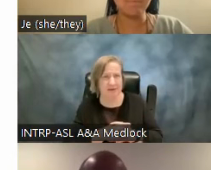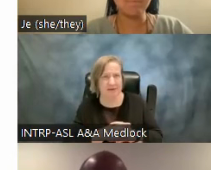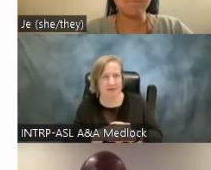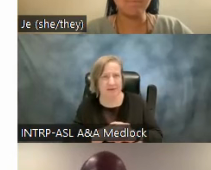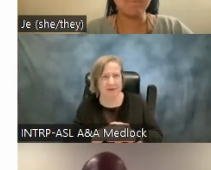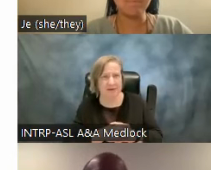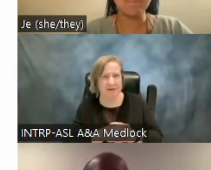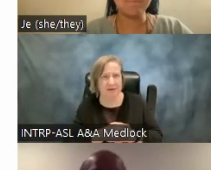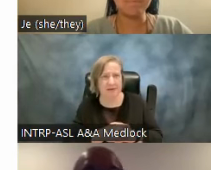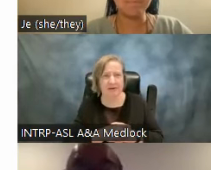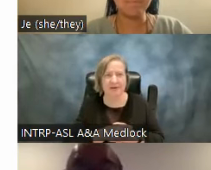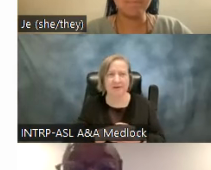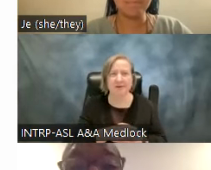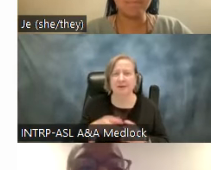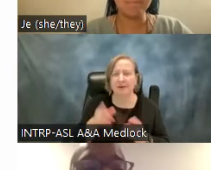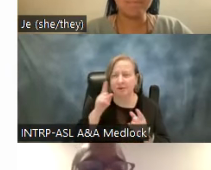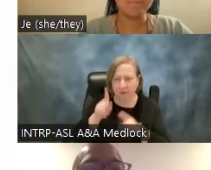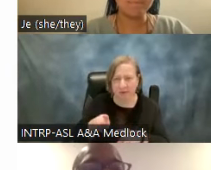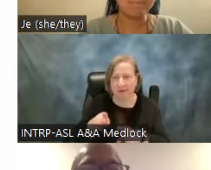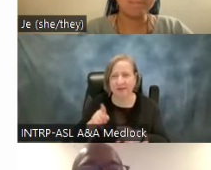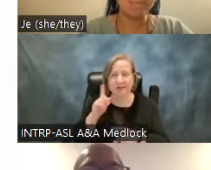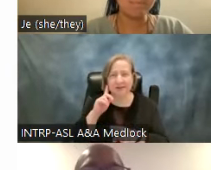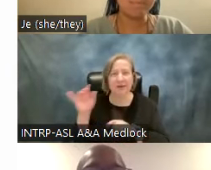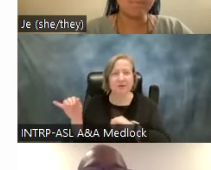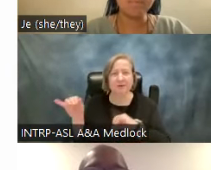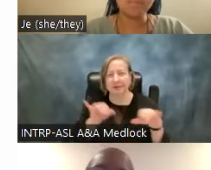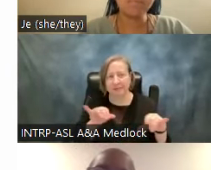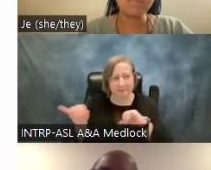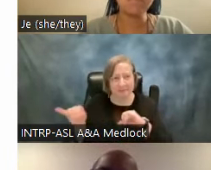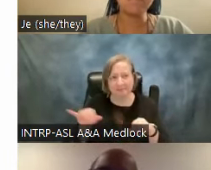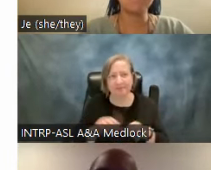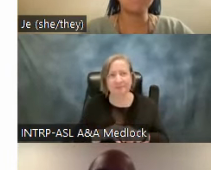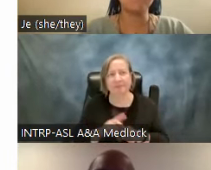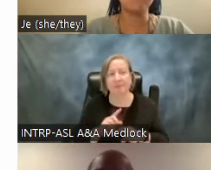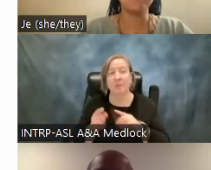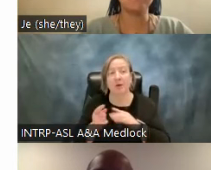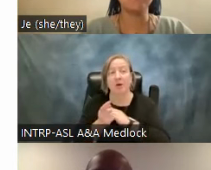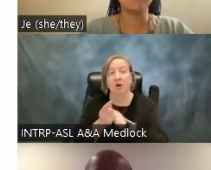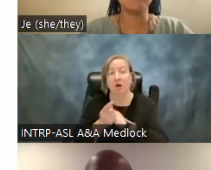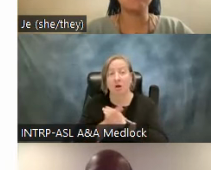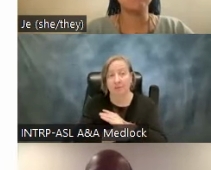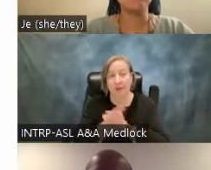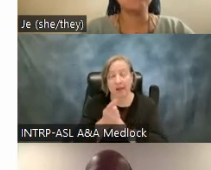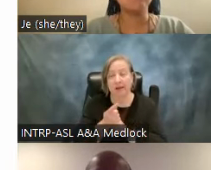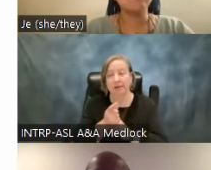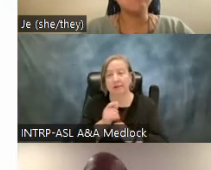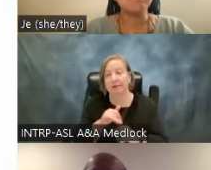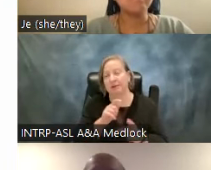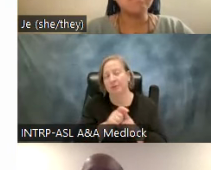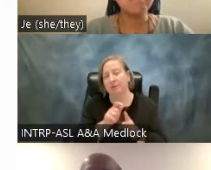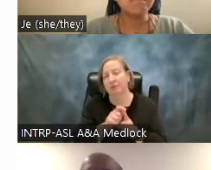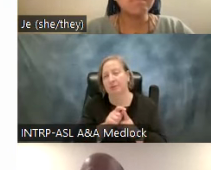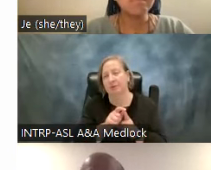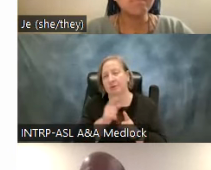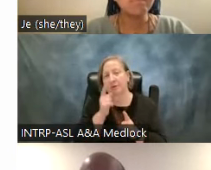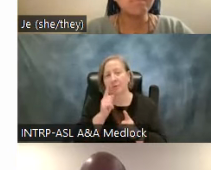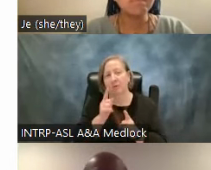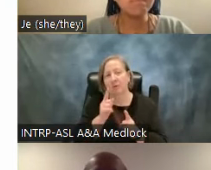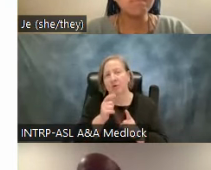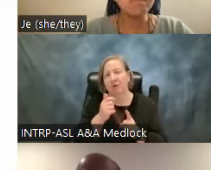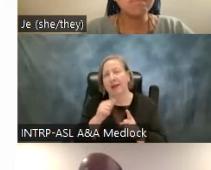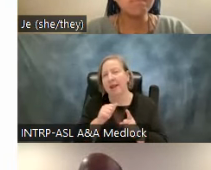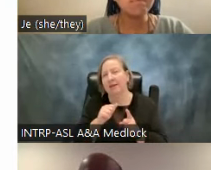I'll take that. Yeah, that, agreed. They sound very, very similar, but automatic kind of is a term of like skipping over any hurdle